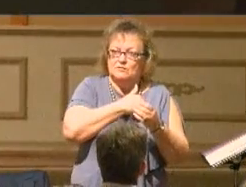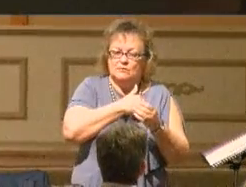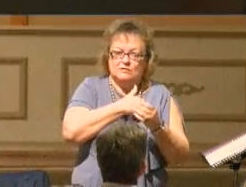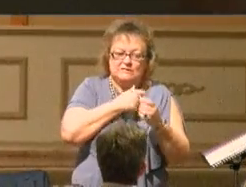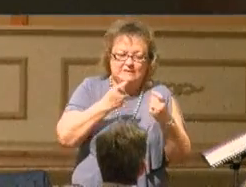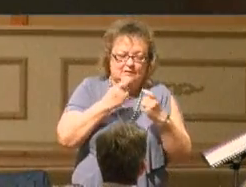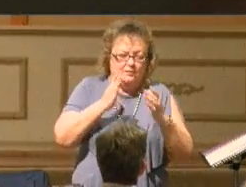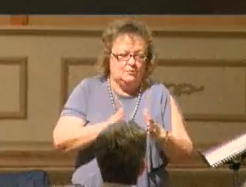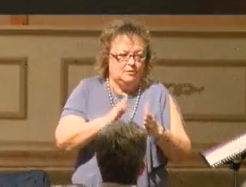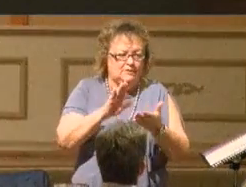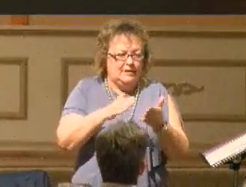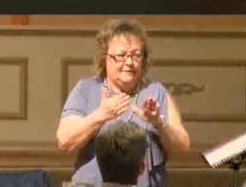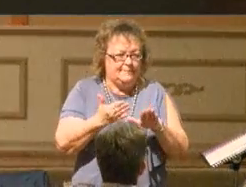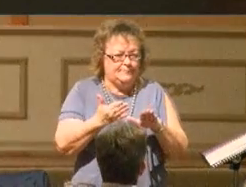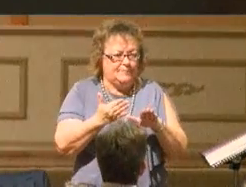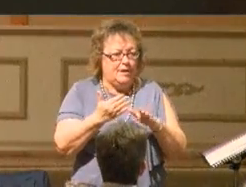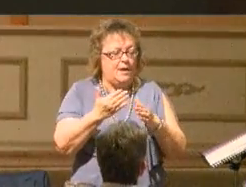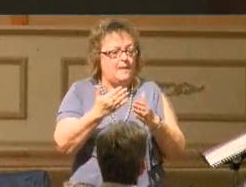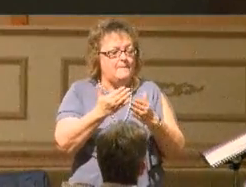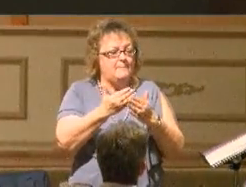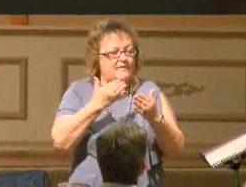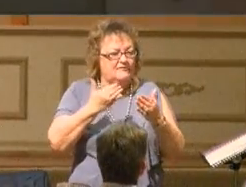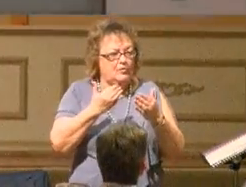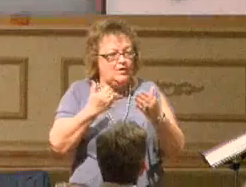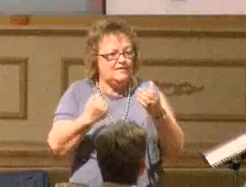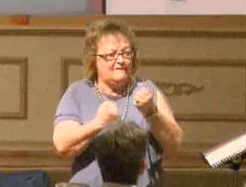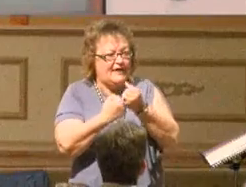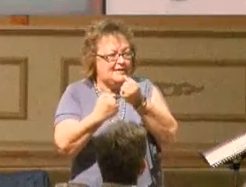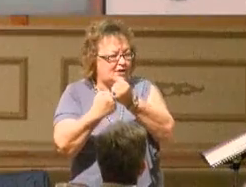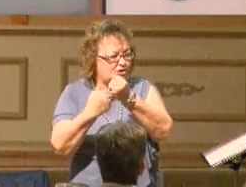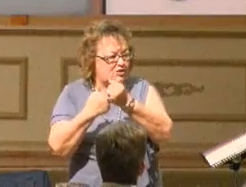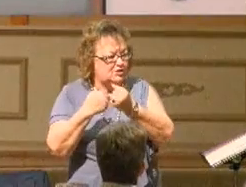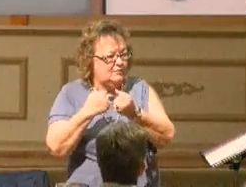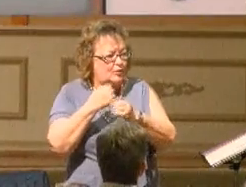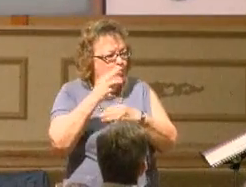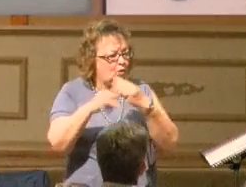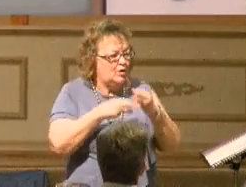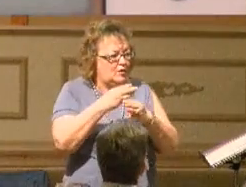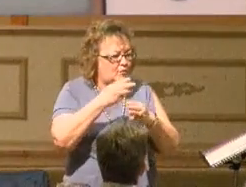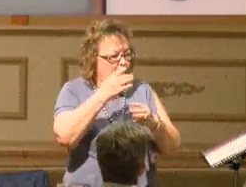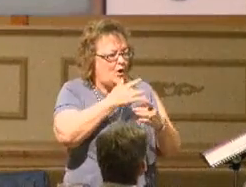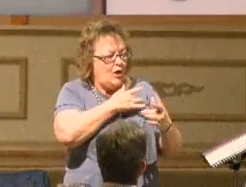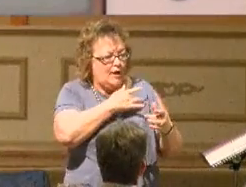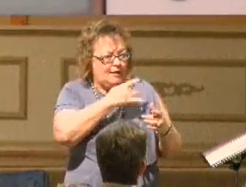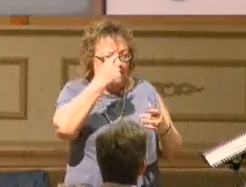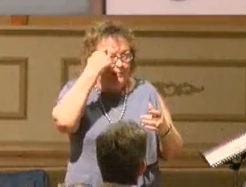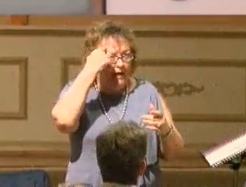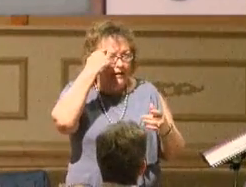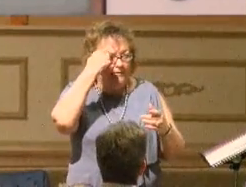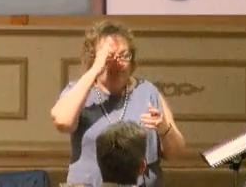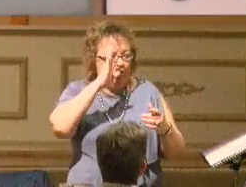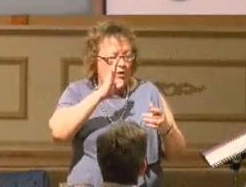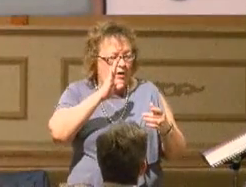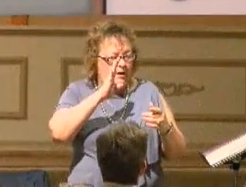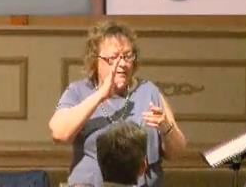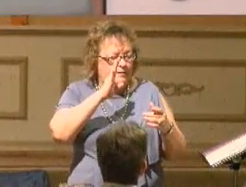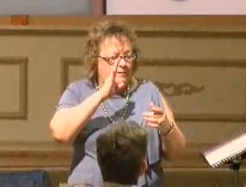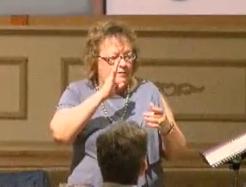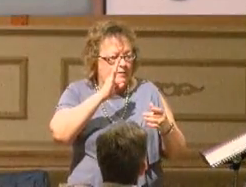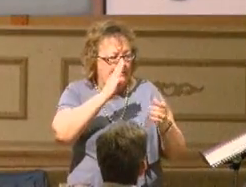Before the foundations of the world, the Bible says, in the heart and mind of God, the plan of redemption was put into